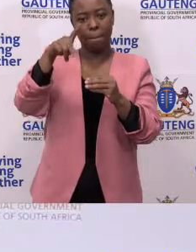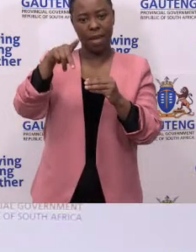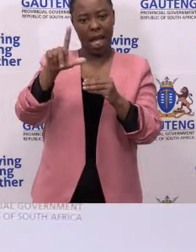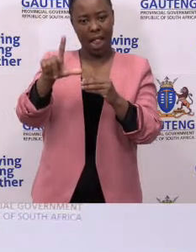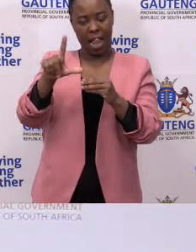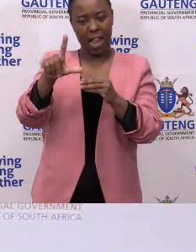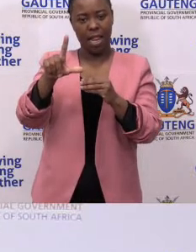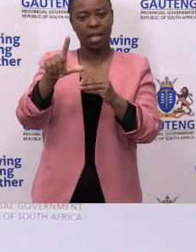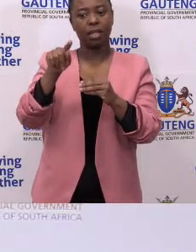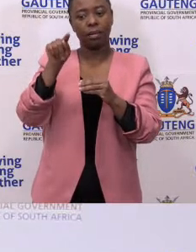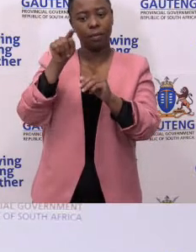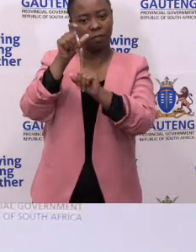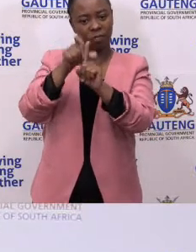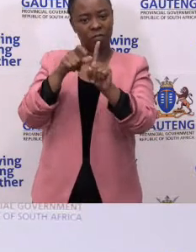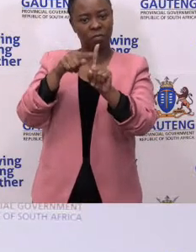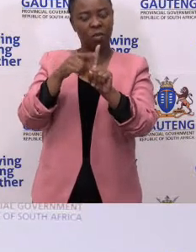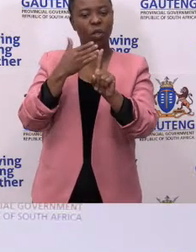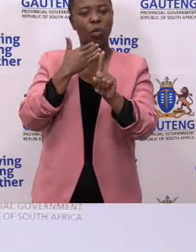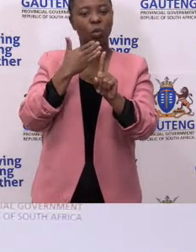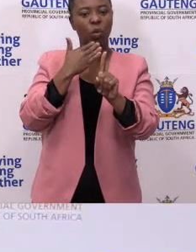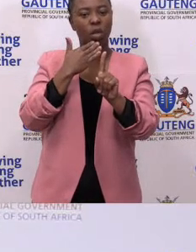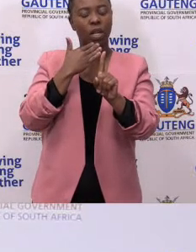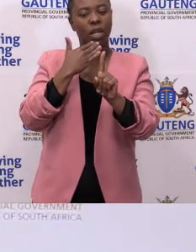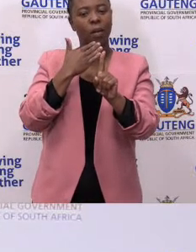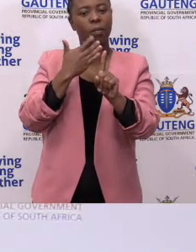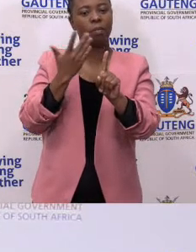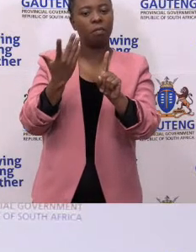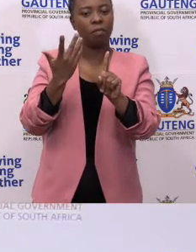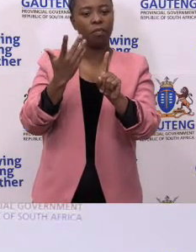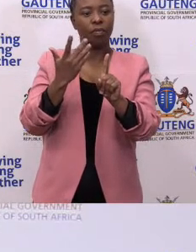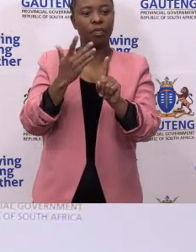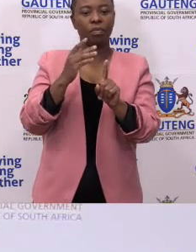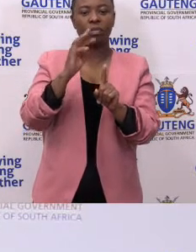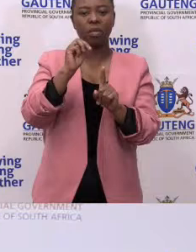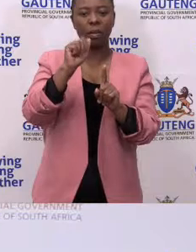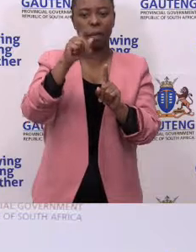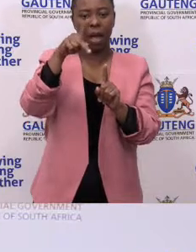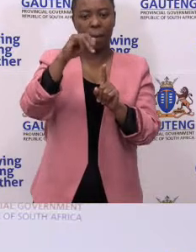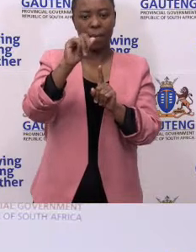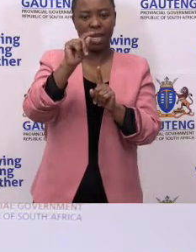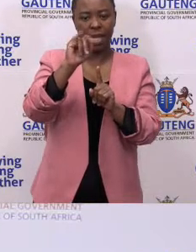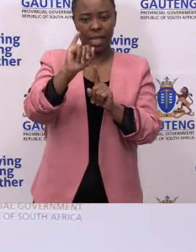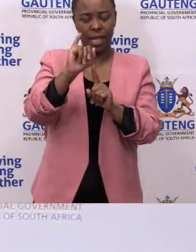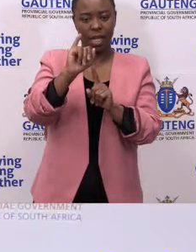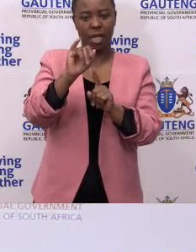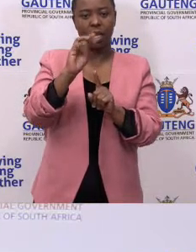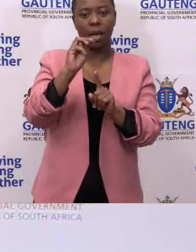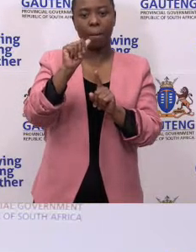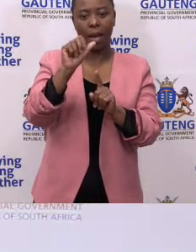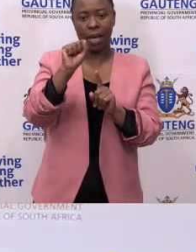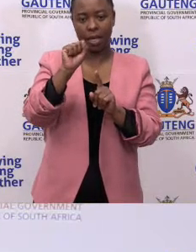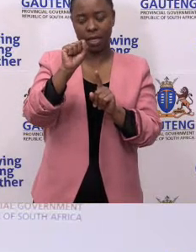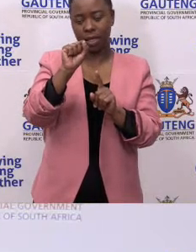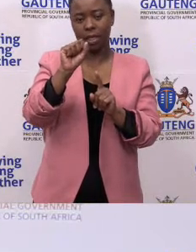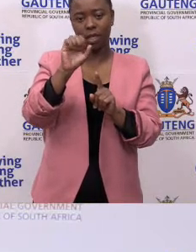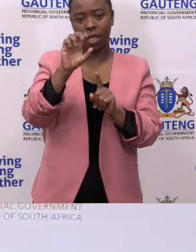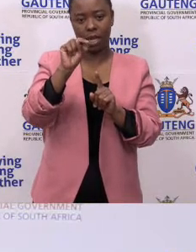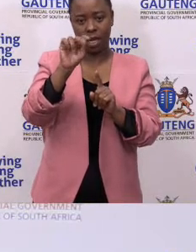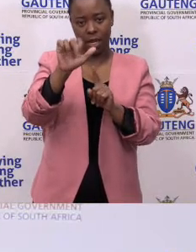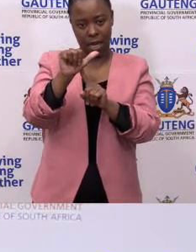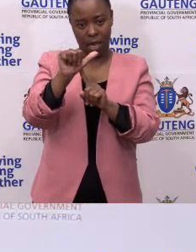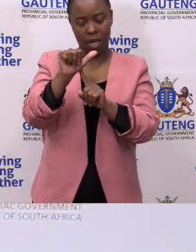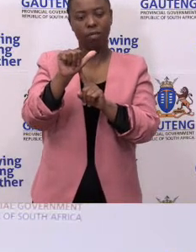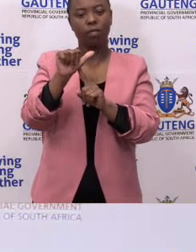the late Honorable Mapiti Matsena, who is laid to rest in